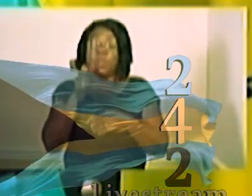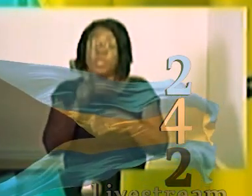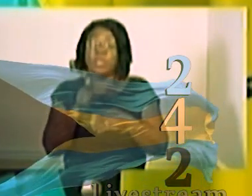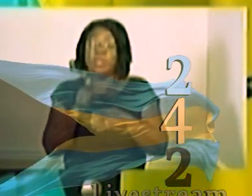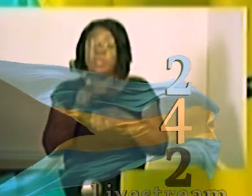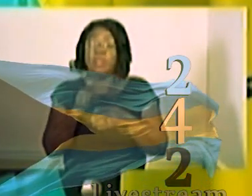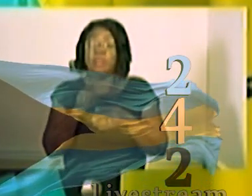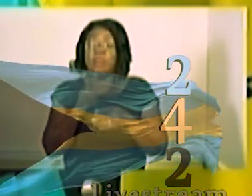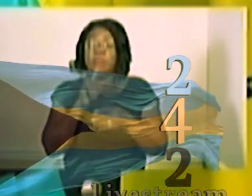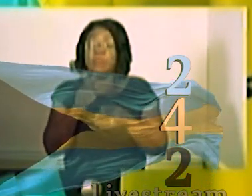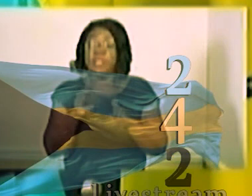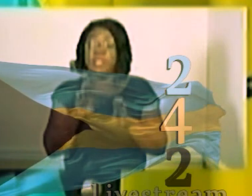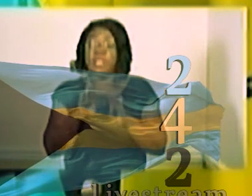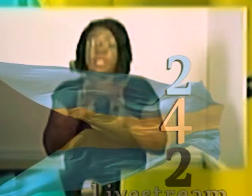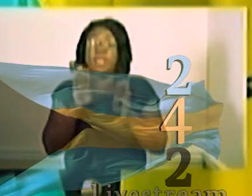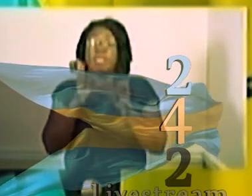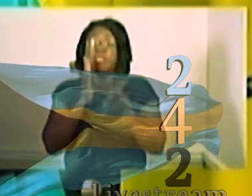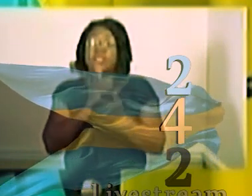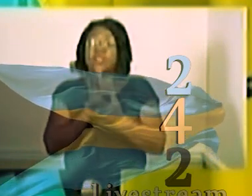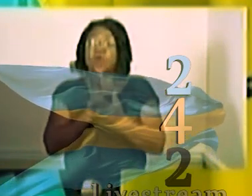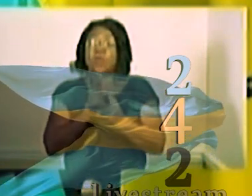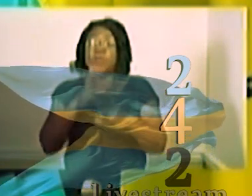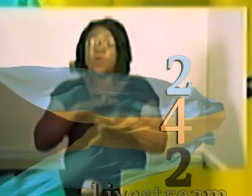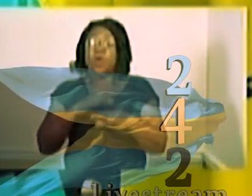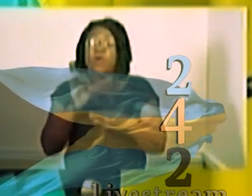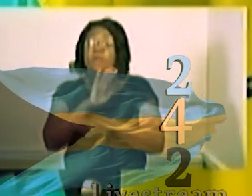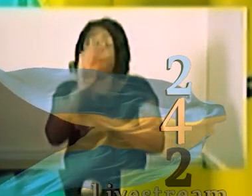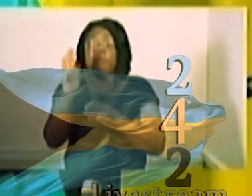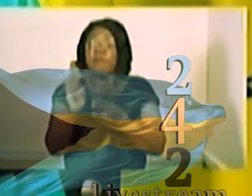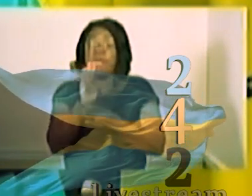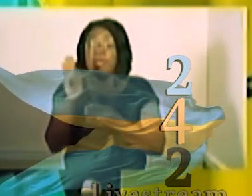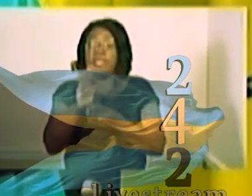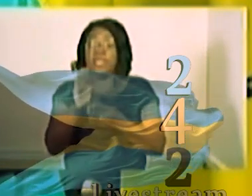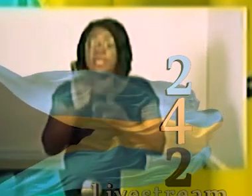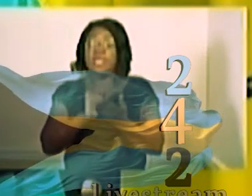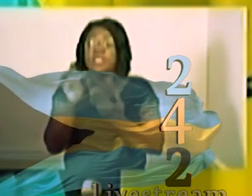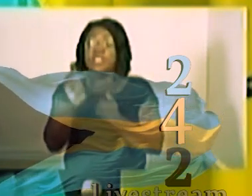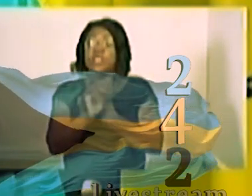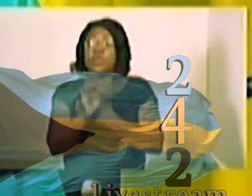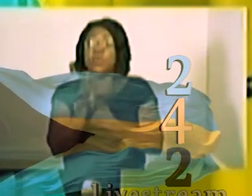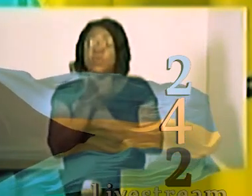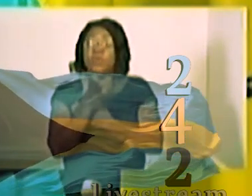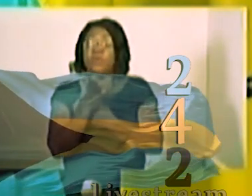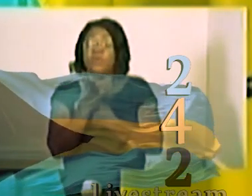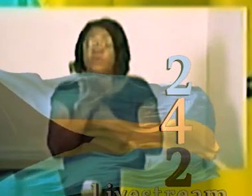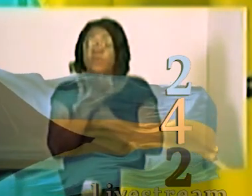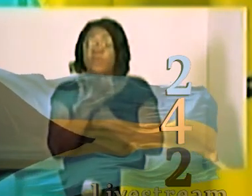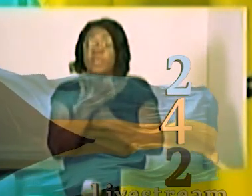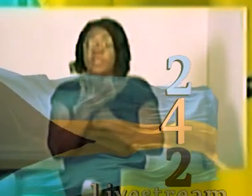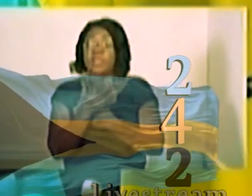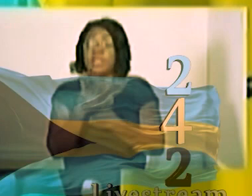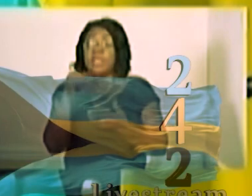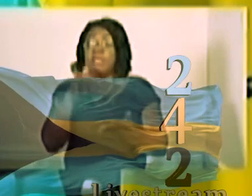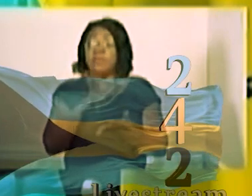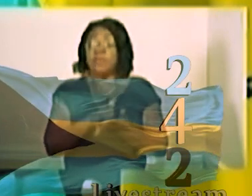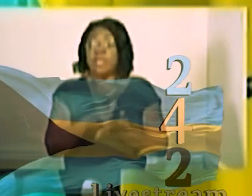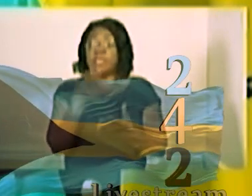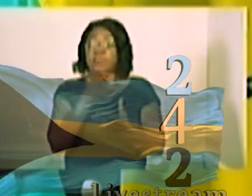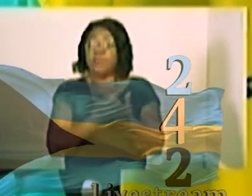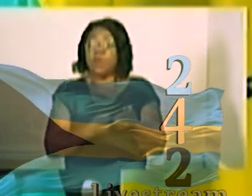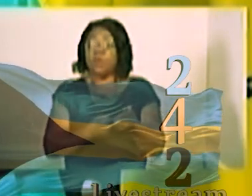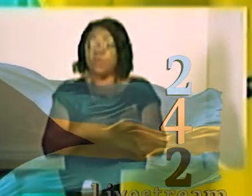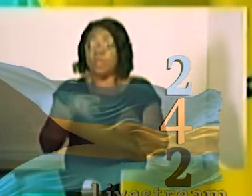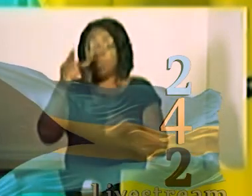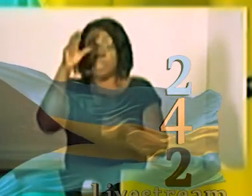or decommissioned on Friday, June the 5th. That applies both to